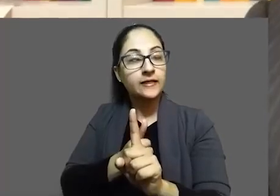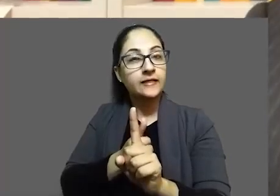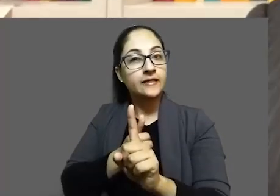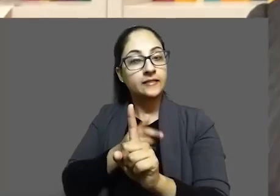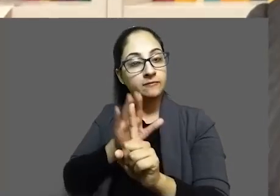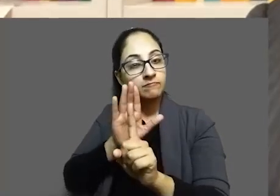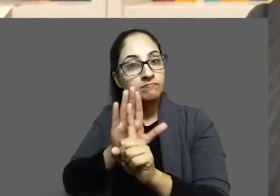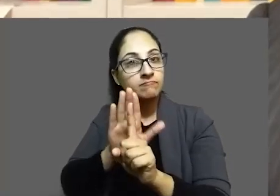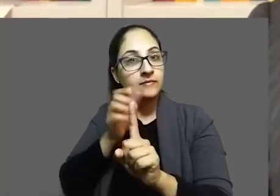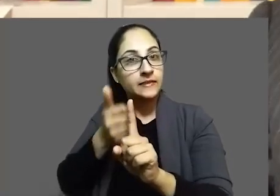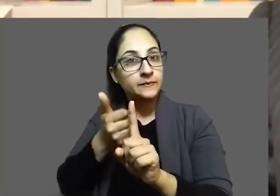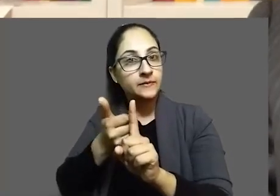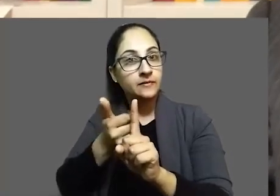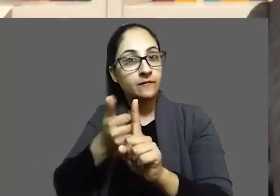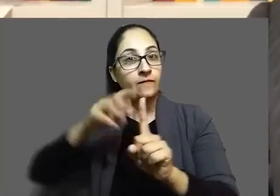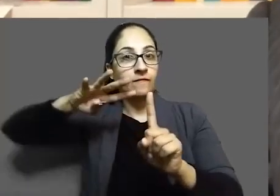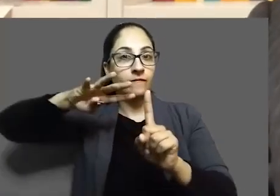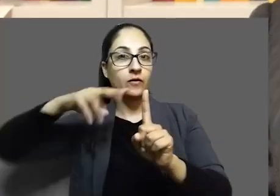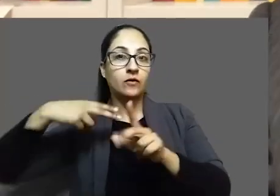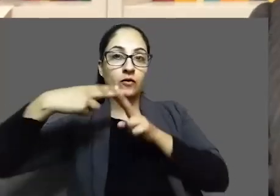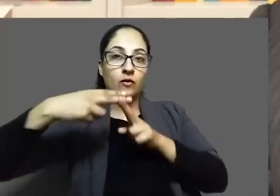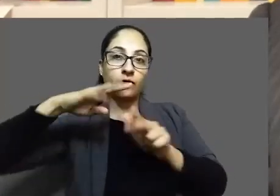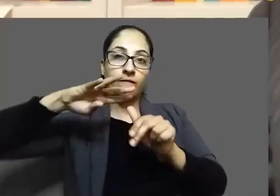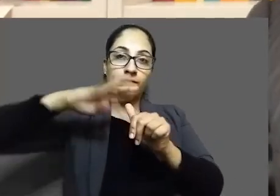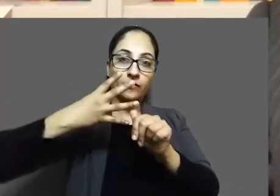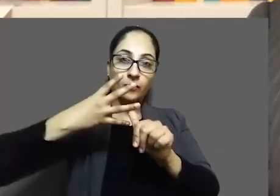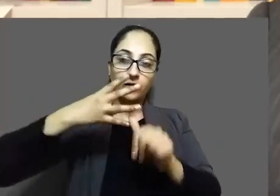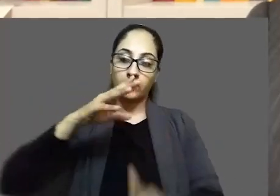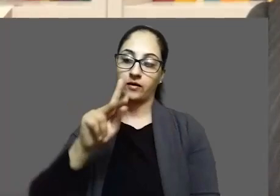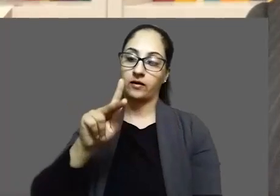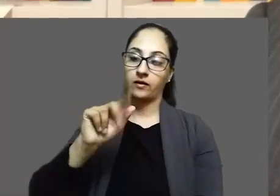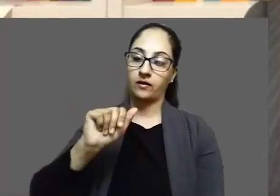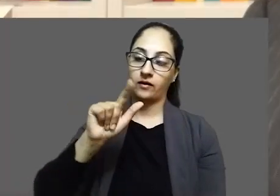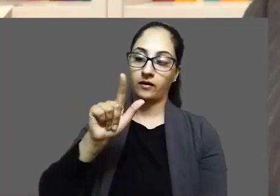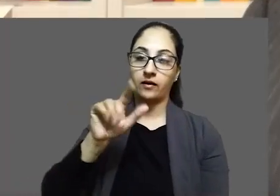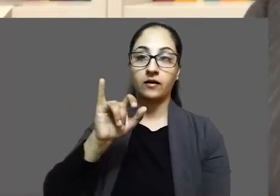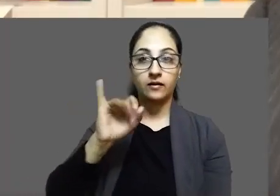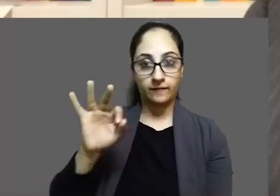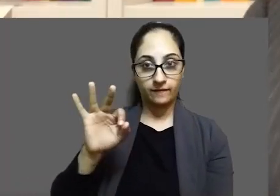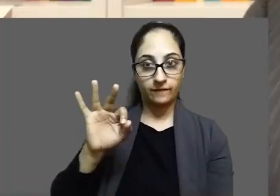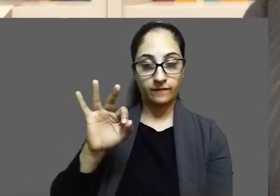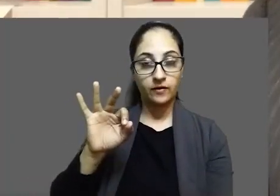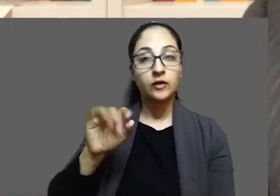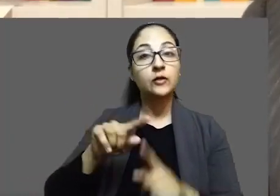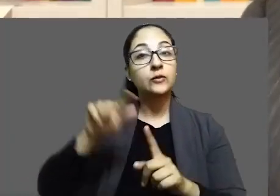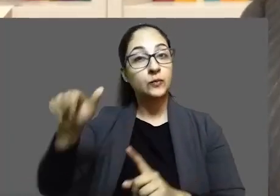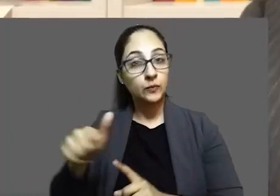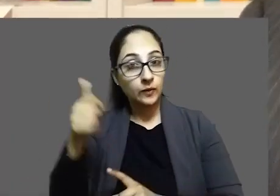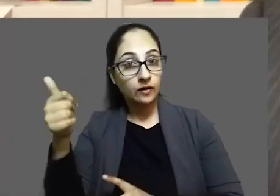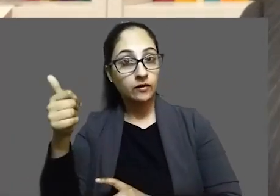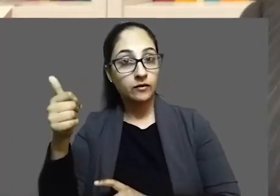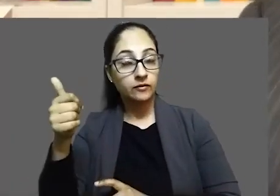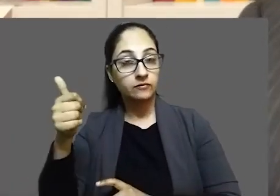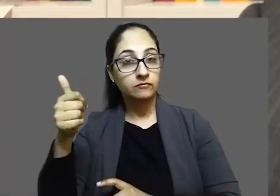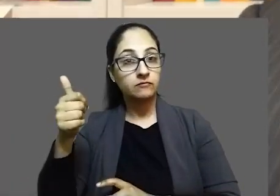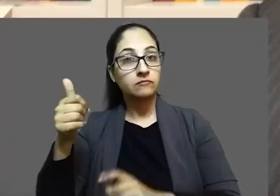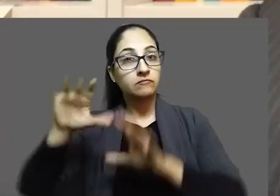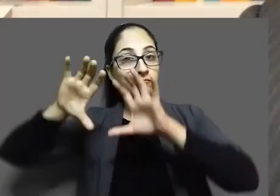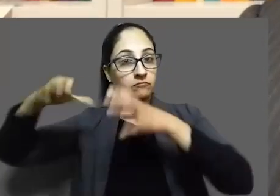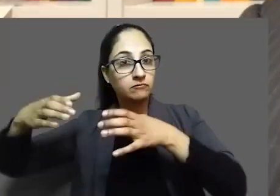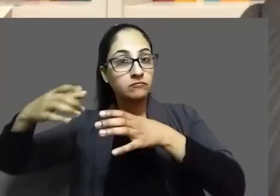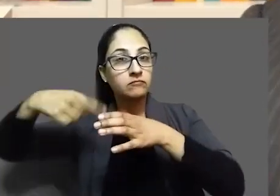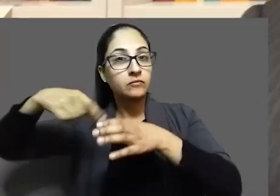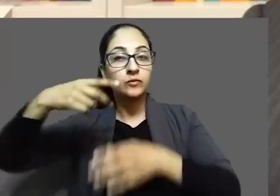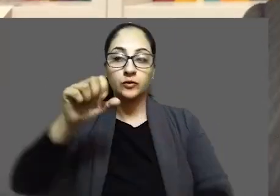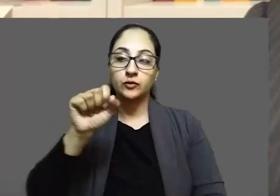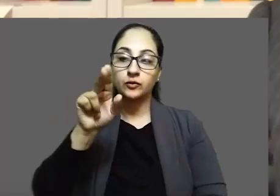Ali ibn Abi Talib is not just an Imam for Shia, but he's also the fourth Caliph. He is, very many Sufi